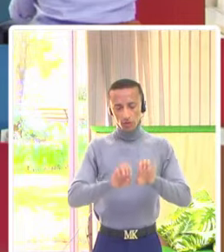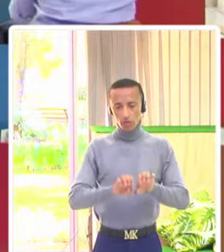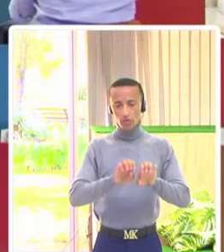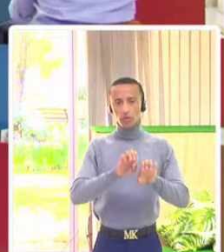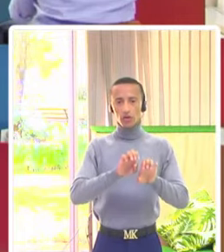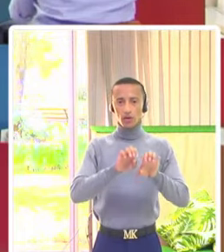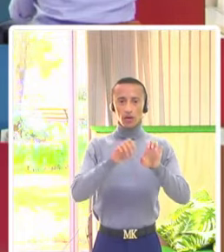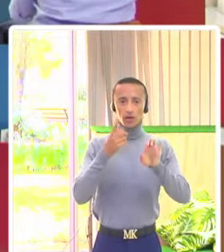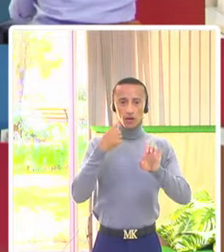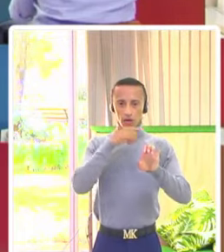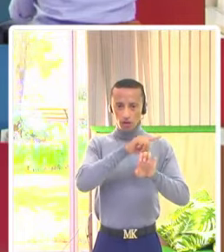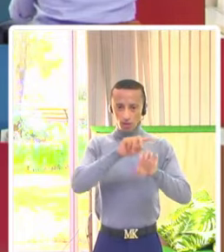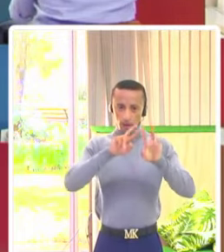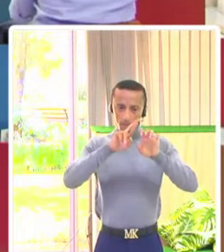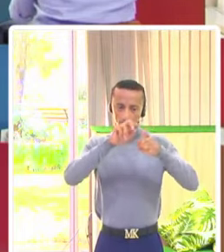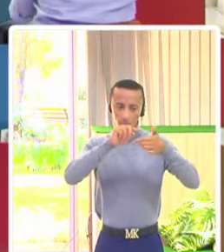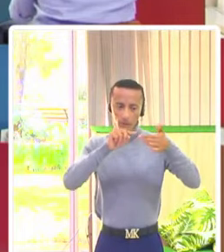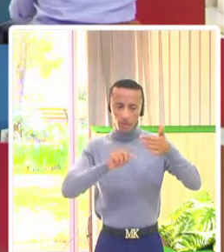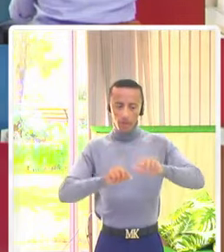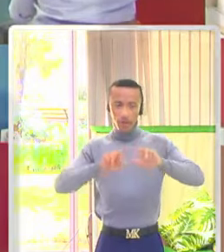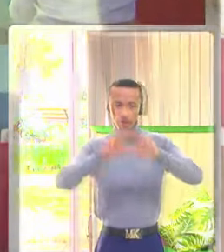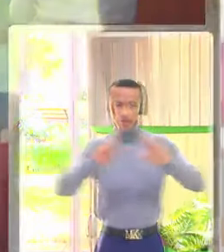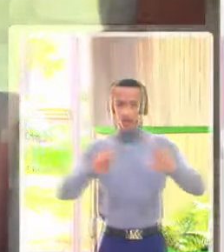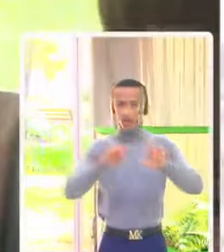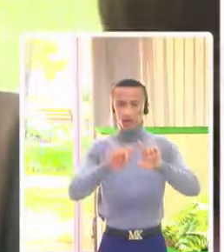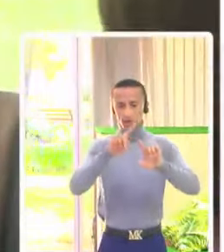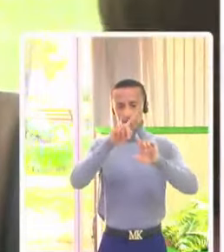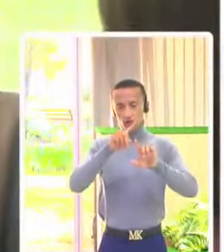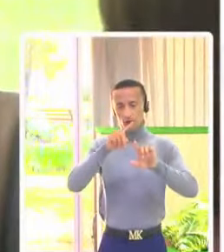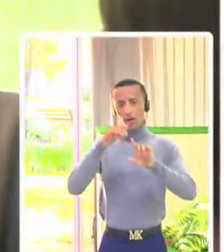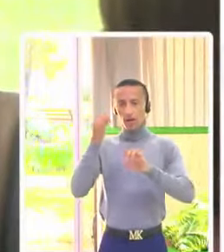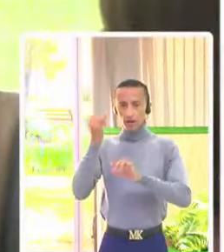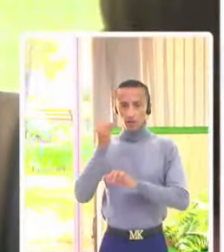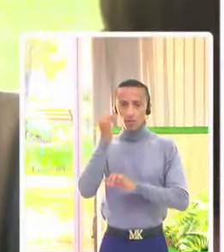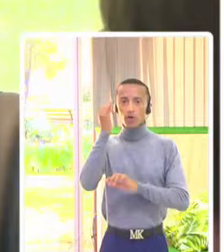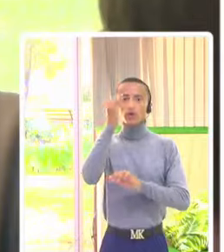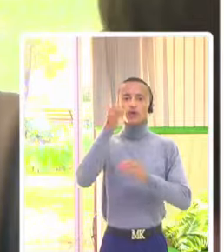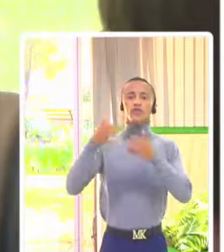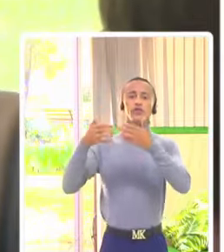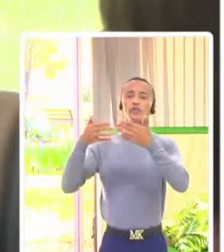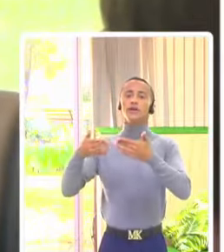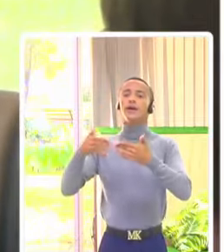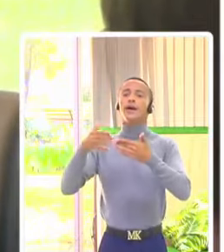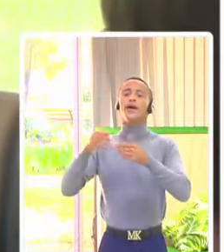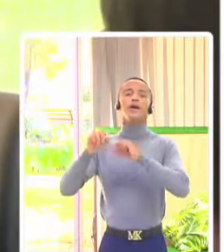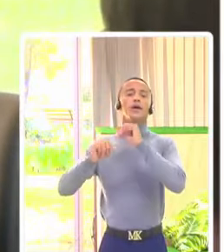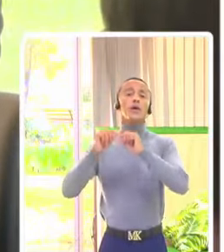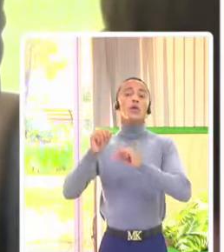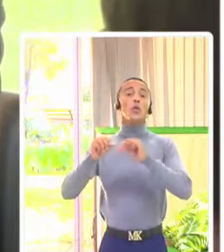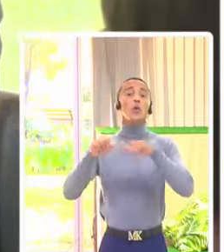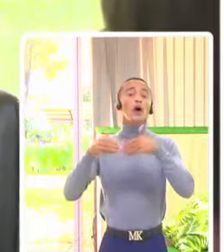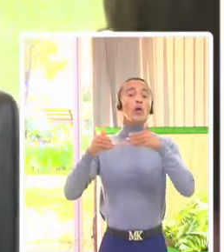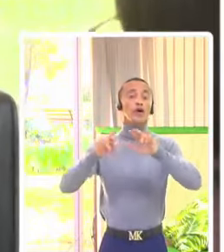helpful to hear a difference between PICs and UPI, and what distinguishes.